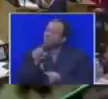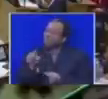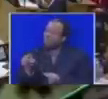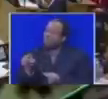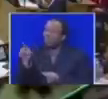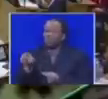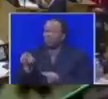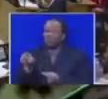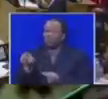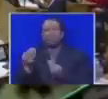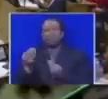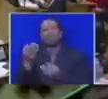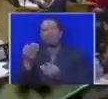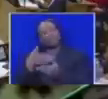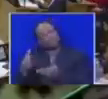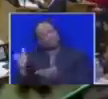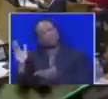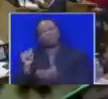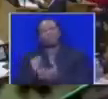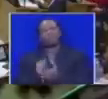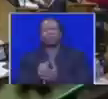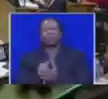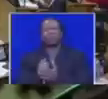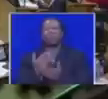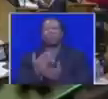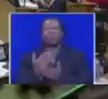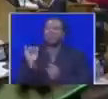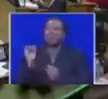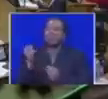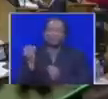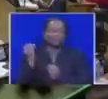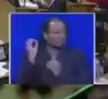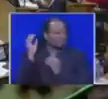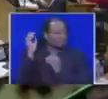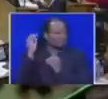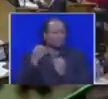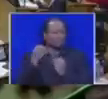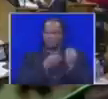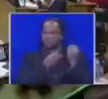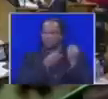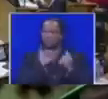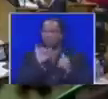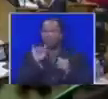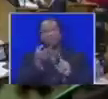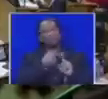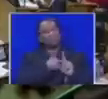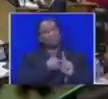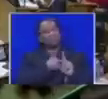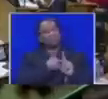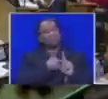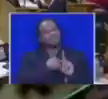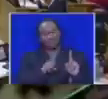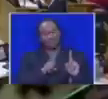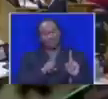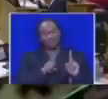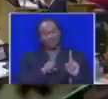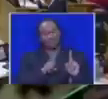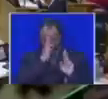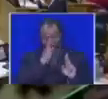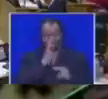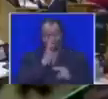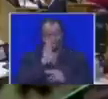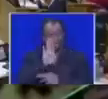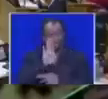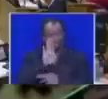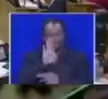must withdraw is the one who has broken an oath of office. Oh, man. An oath of office. The person who's living today is